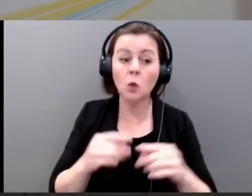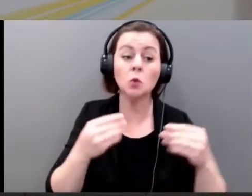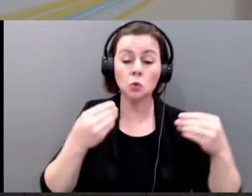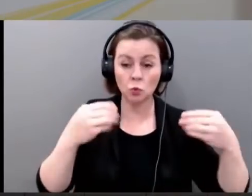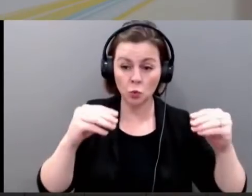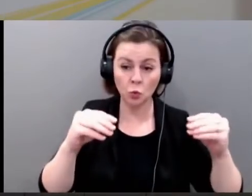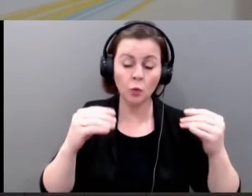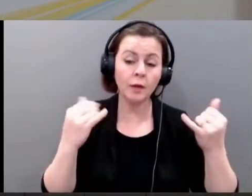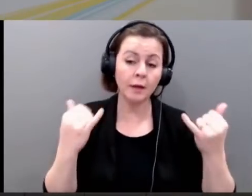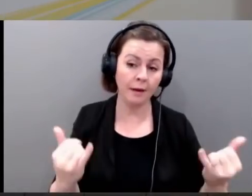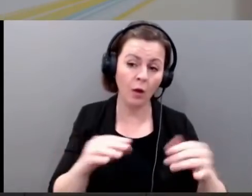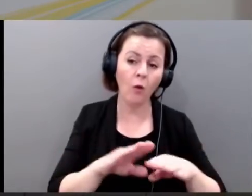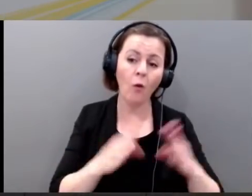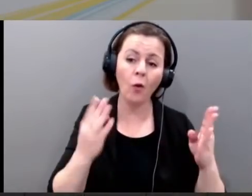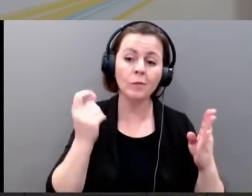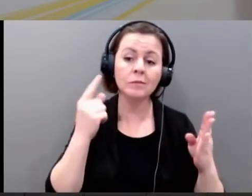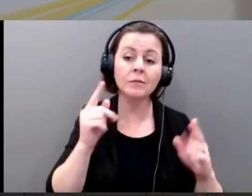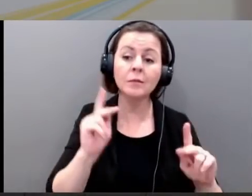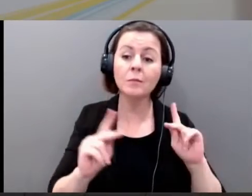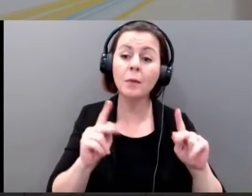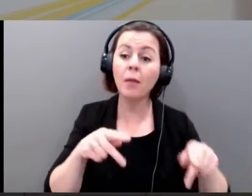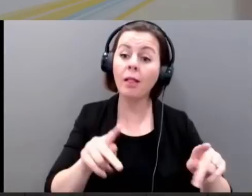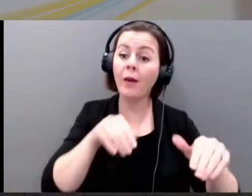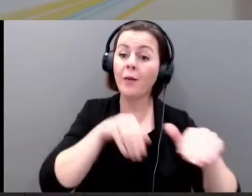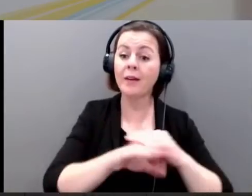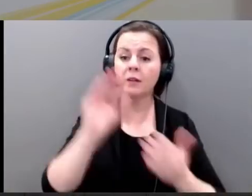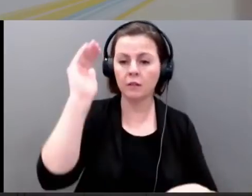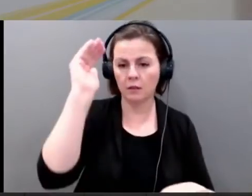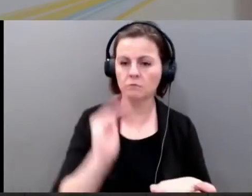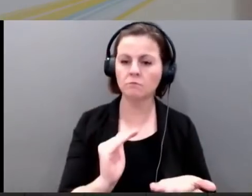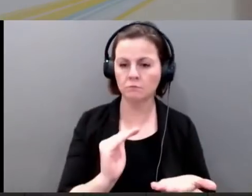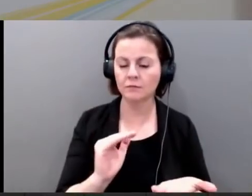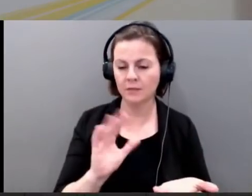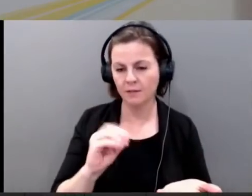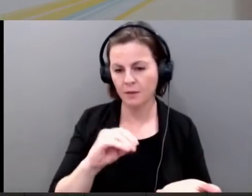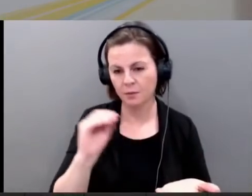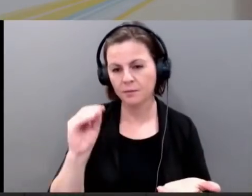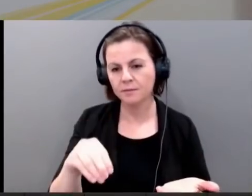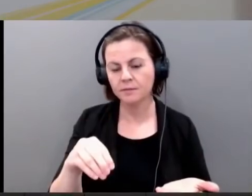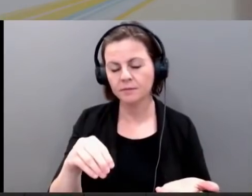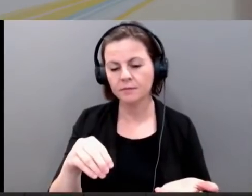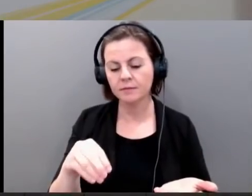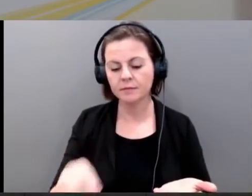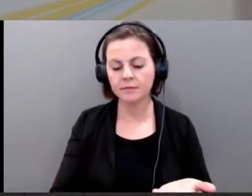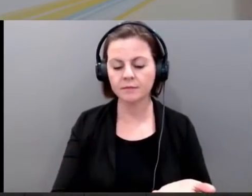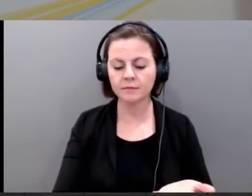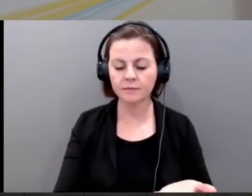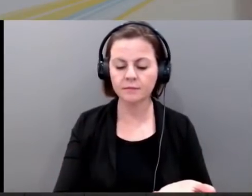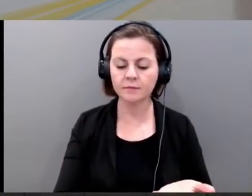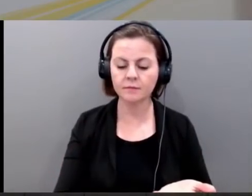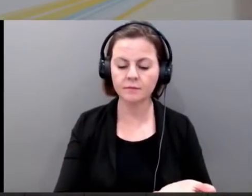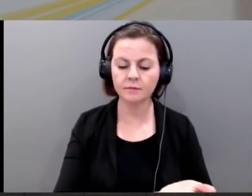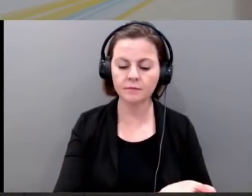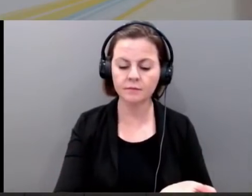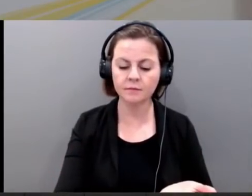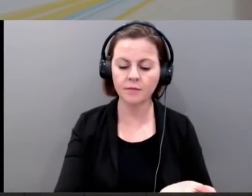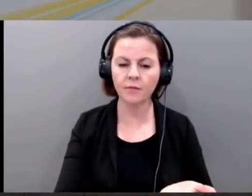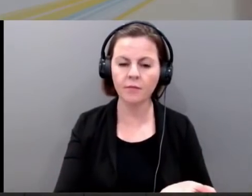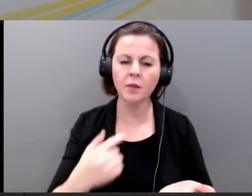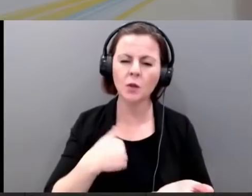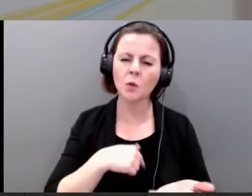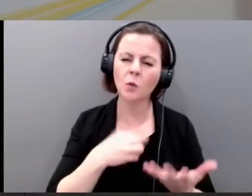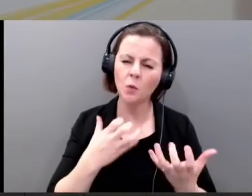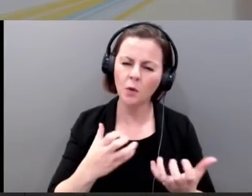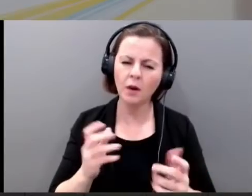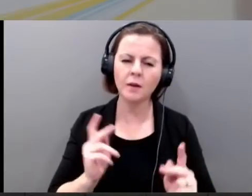that reduced capacity, but really. We're wanting people to be really